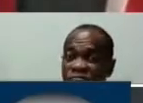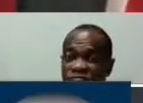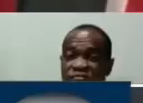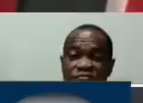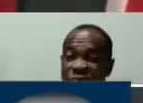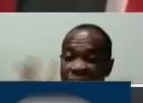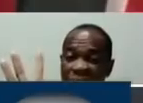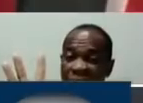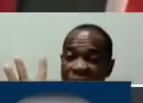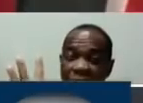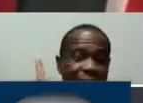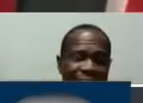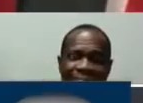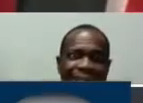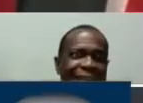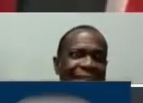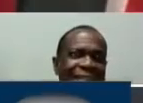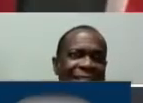and there are some